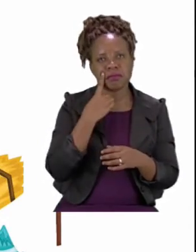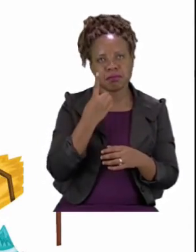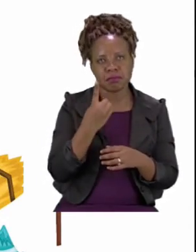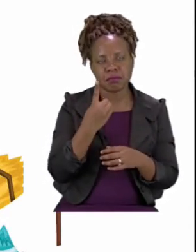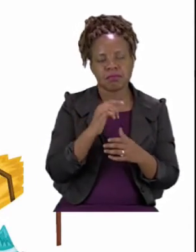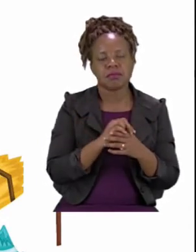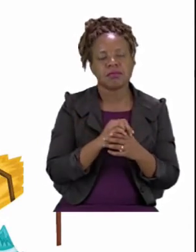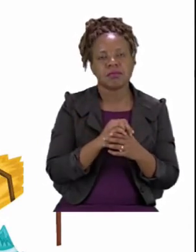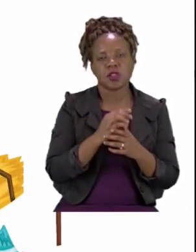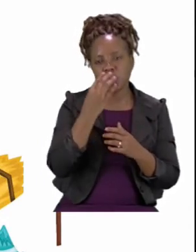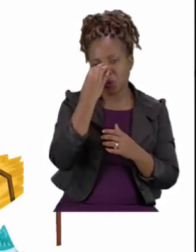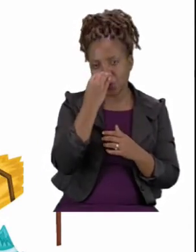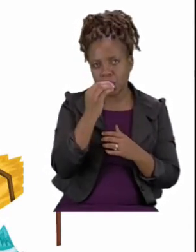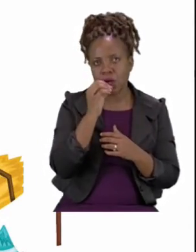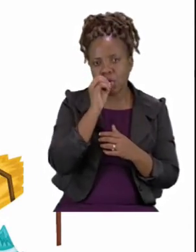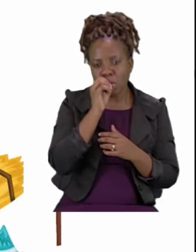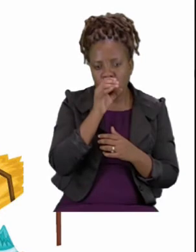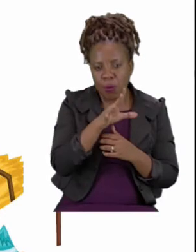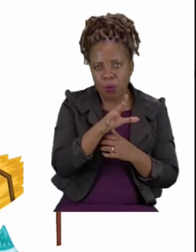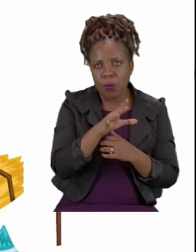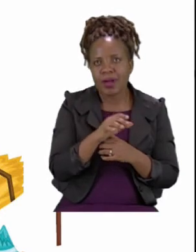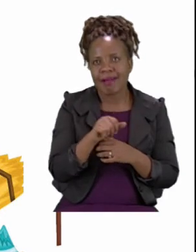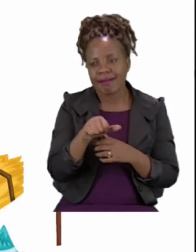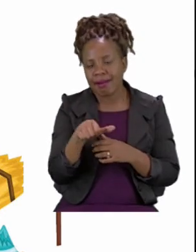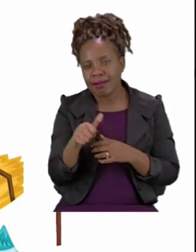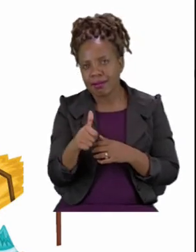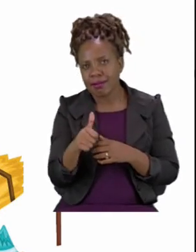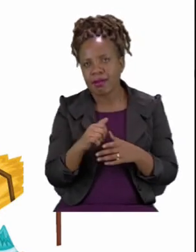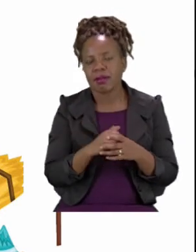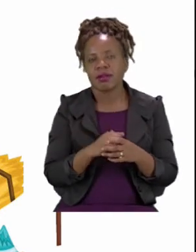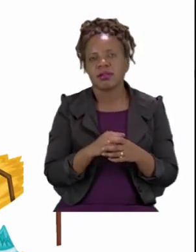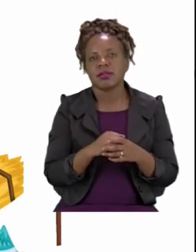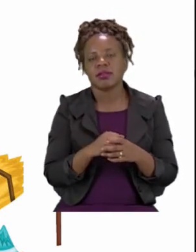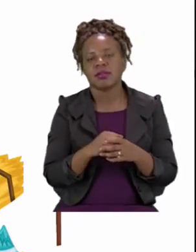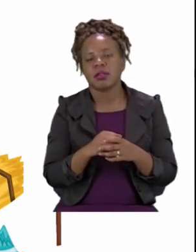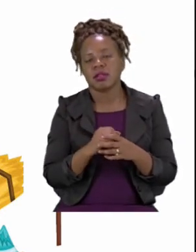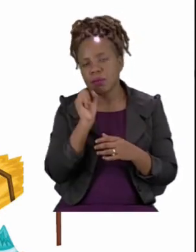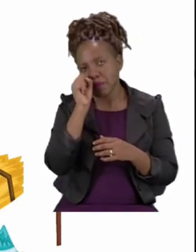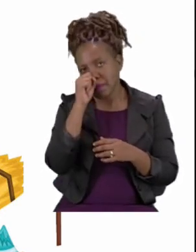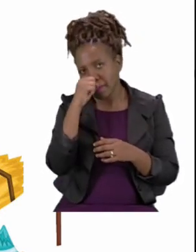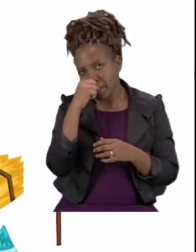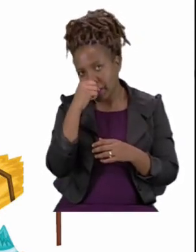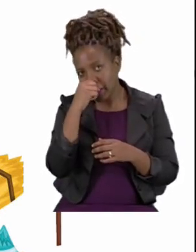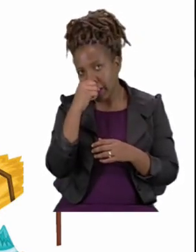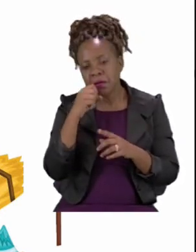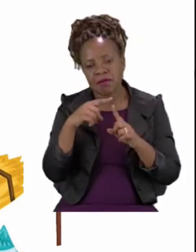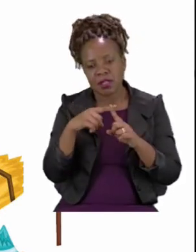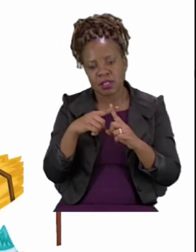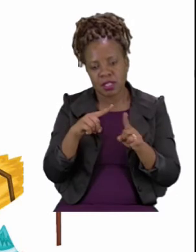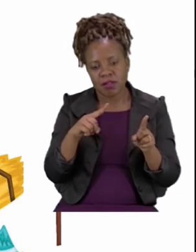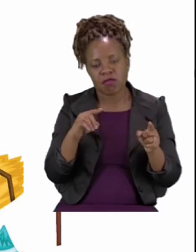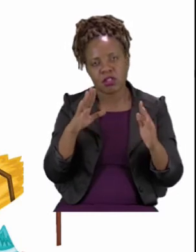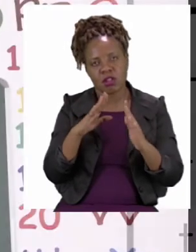puffing, and we have another little pig with a different type of house built with a different type of